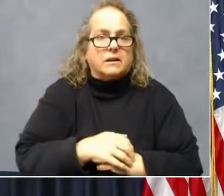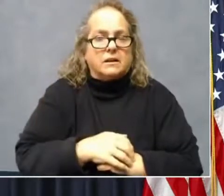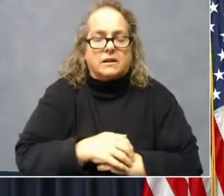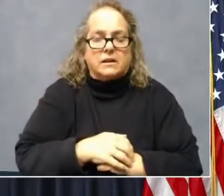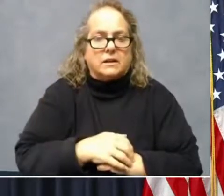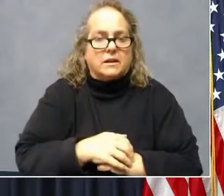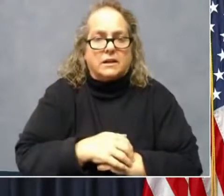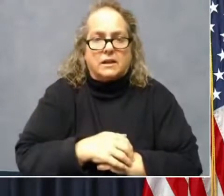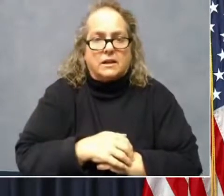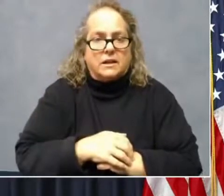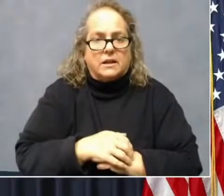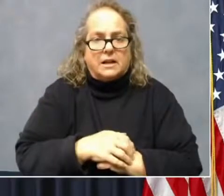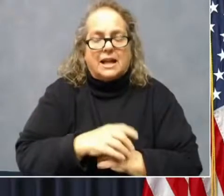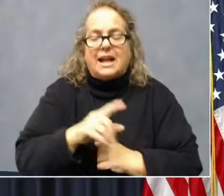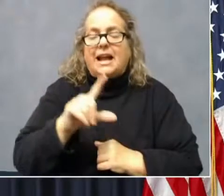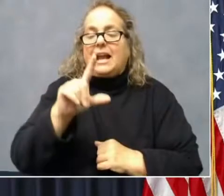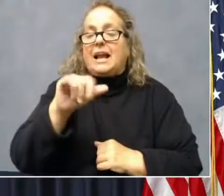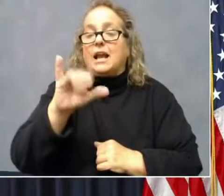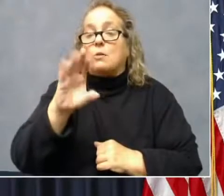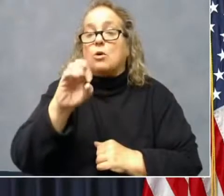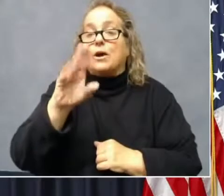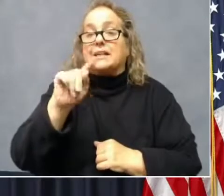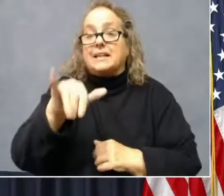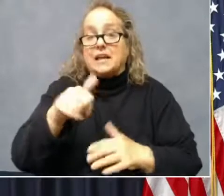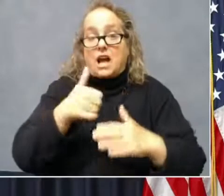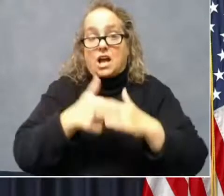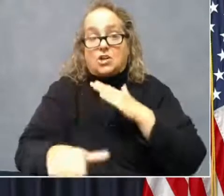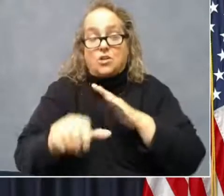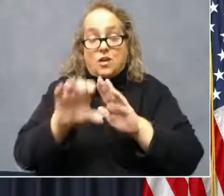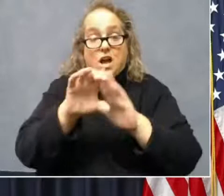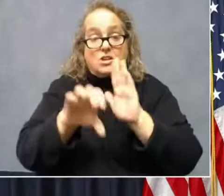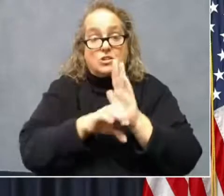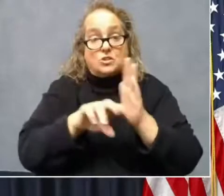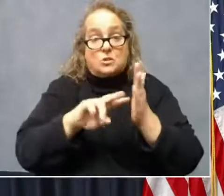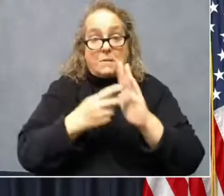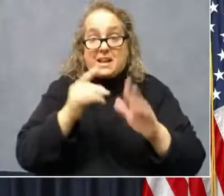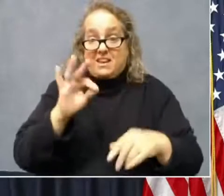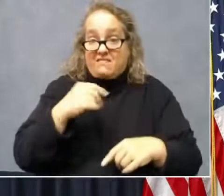liberty under the Constitution means if I disagree with something,